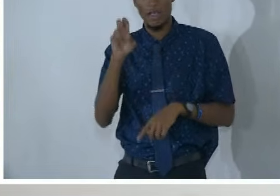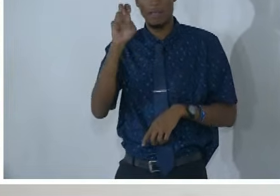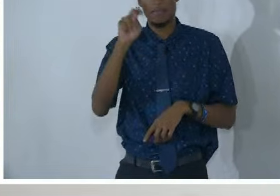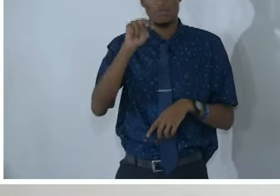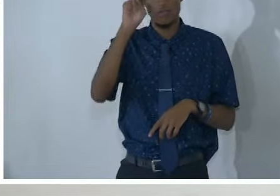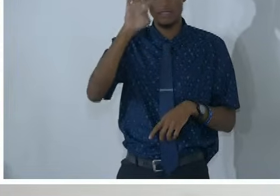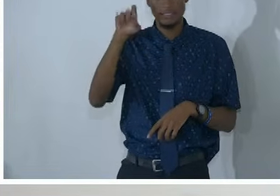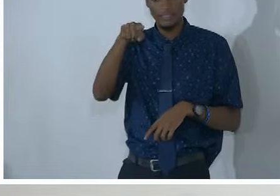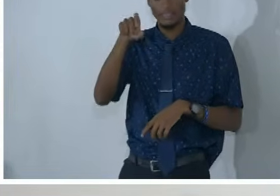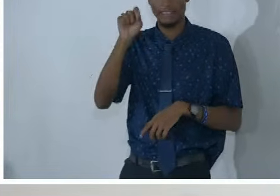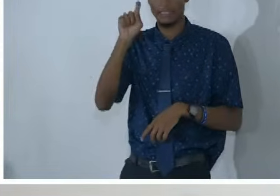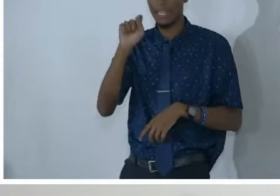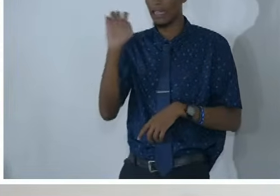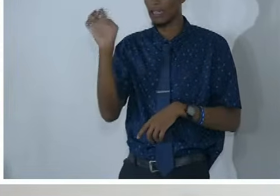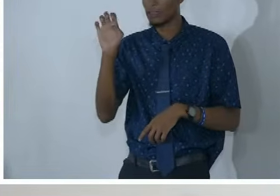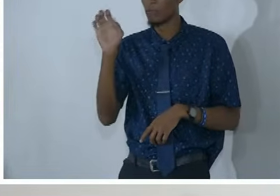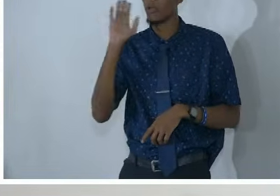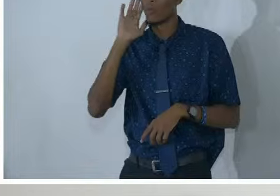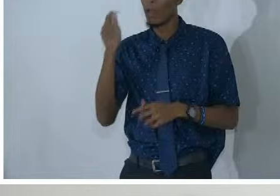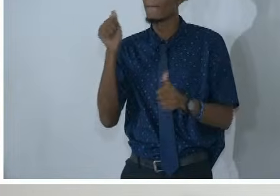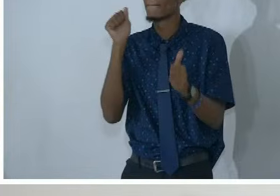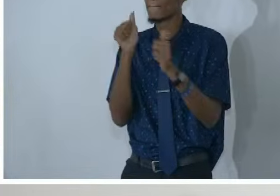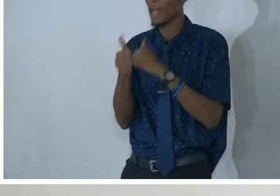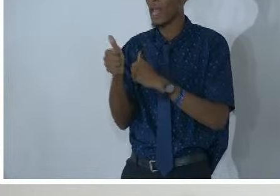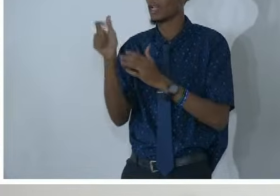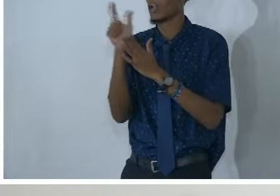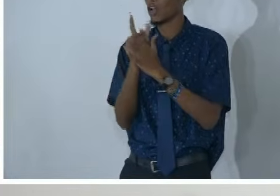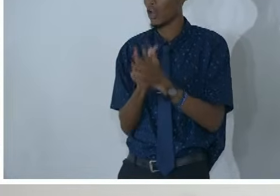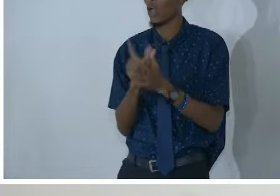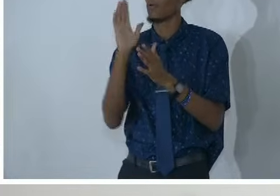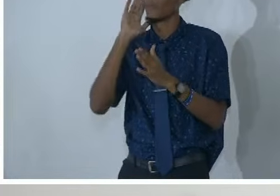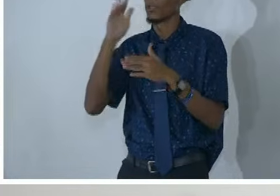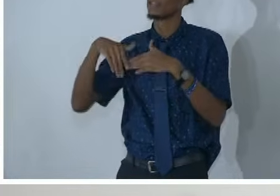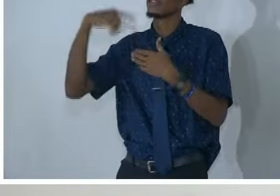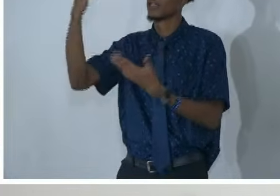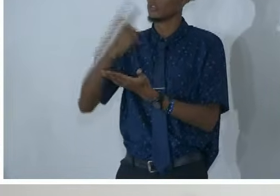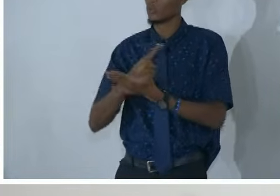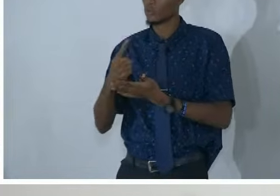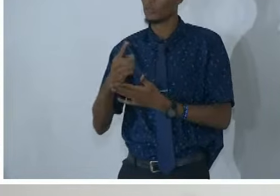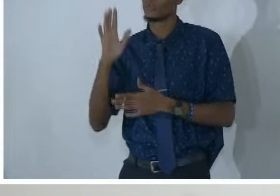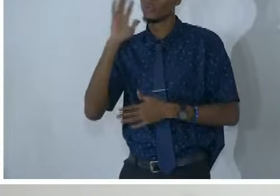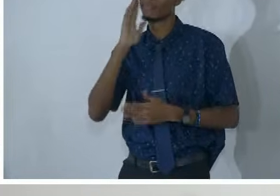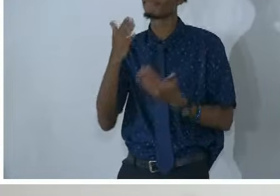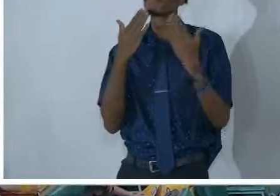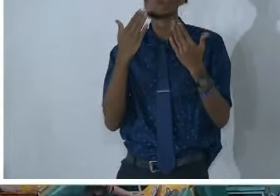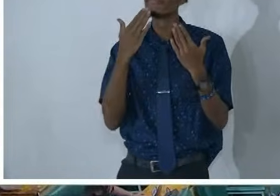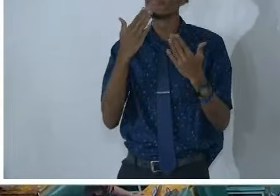Elizabeth, we will just pass the bill next week. So thank you, members, for your support.